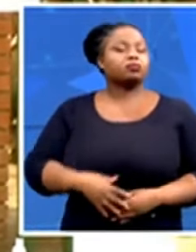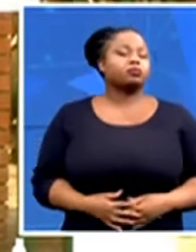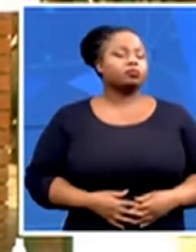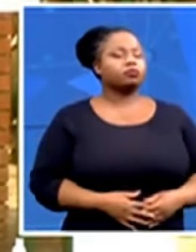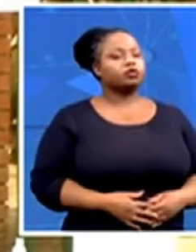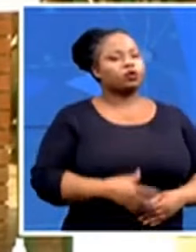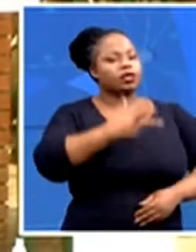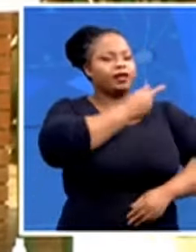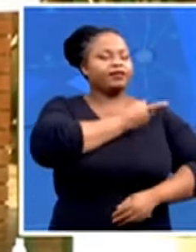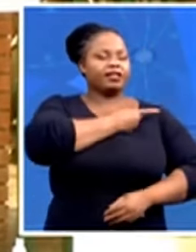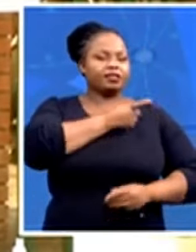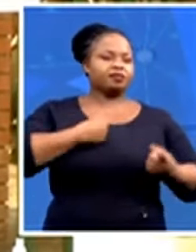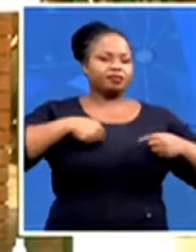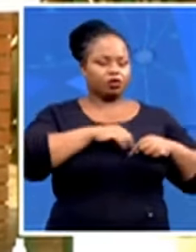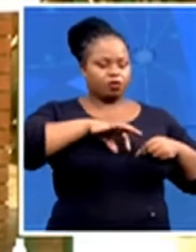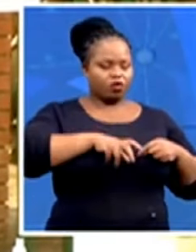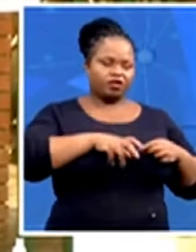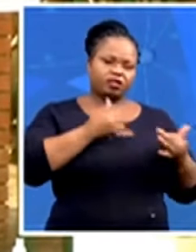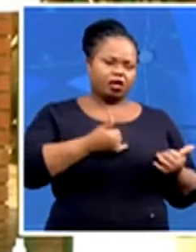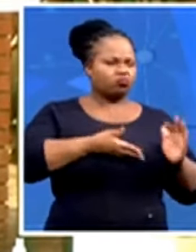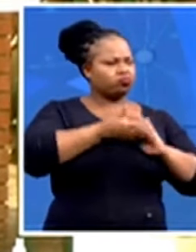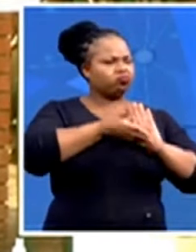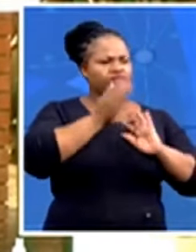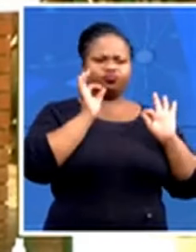went very well. I can confirm that